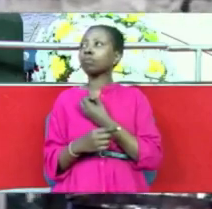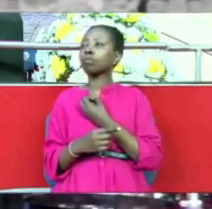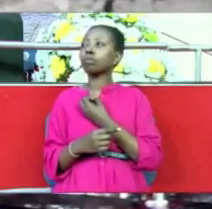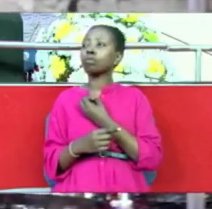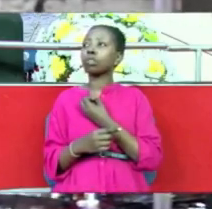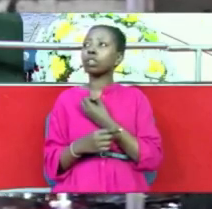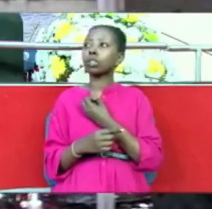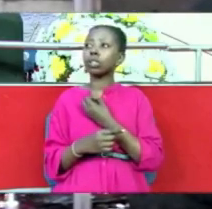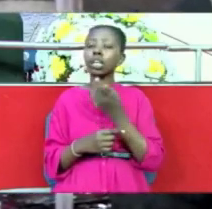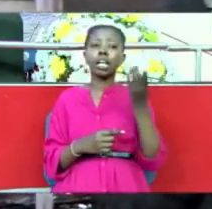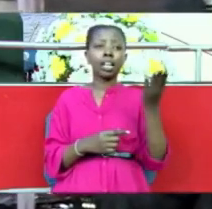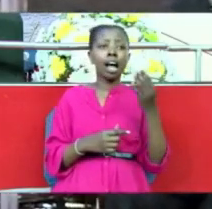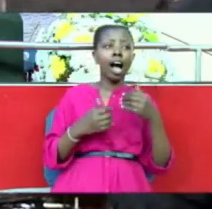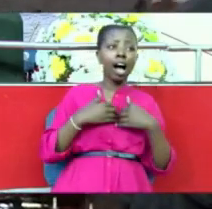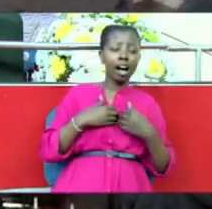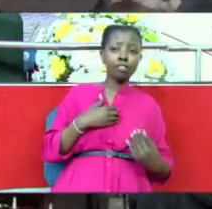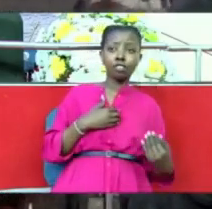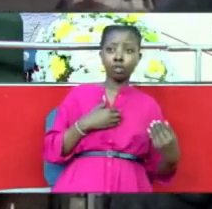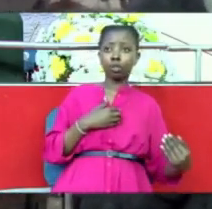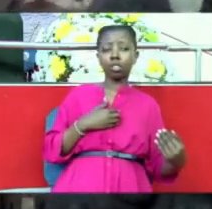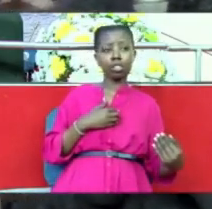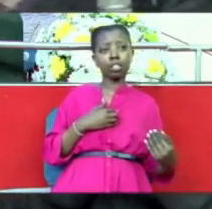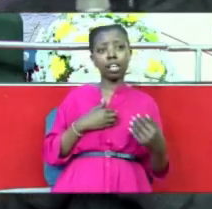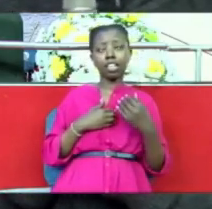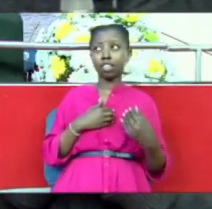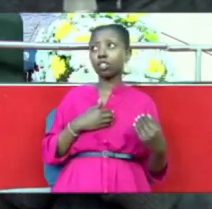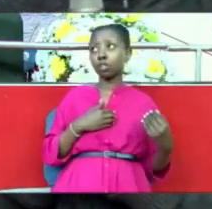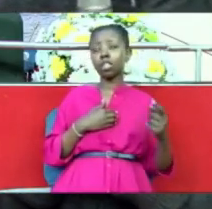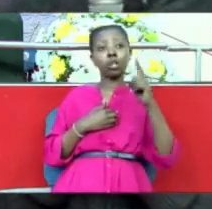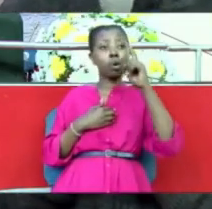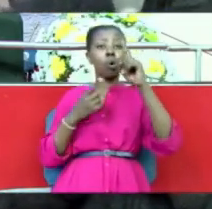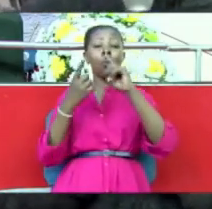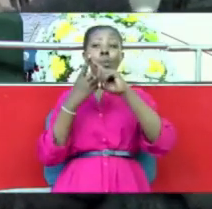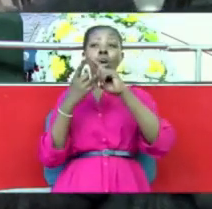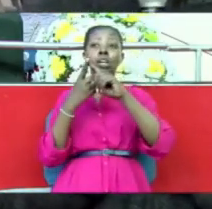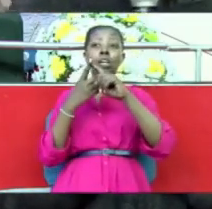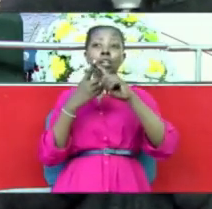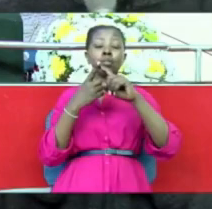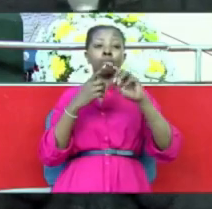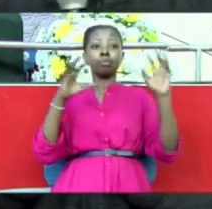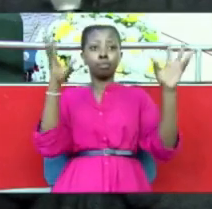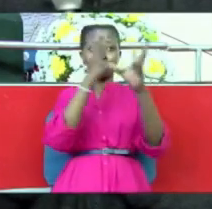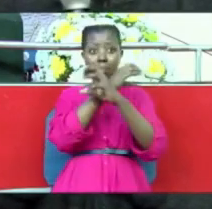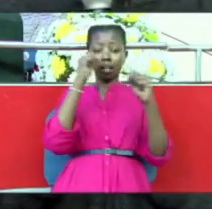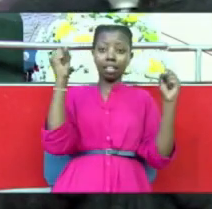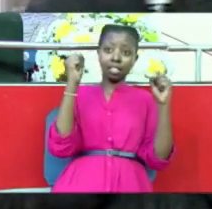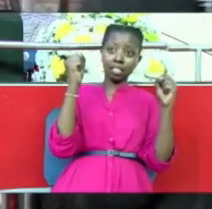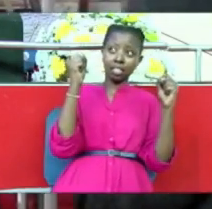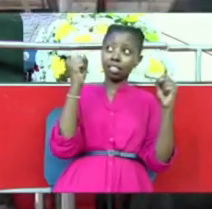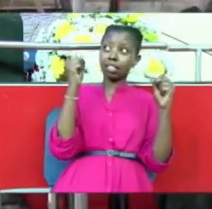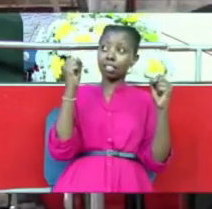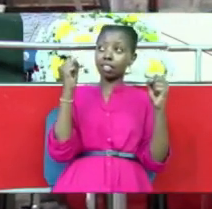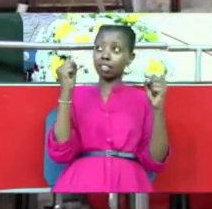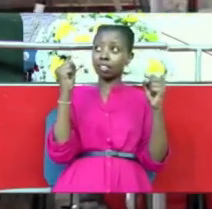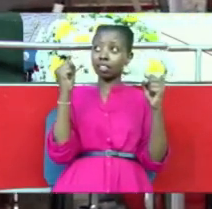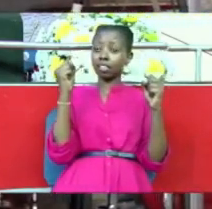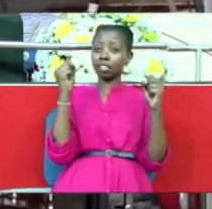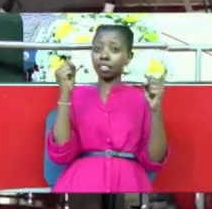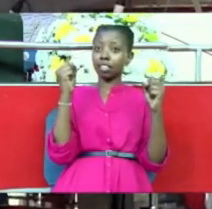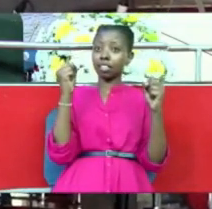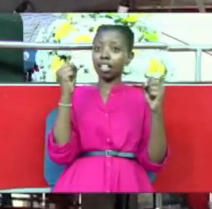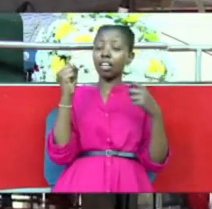Yeye ana watoto. Na watoto wake mmoja ni president. Hata Saidi kumpikia tena. How is a